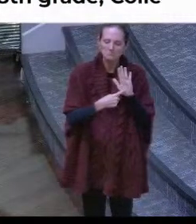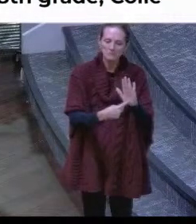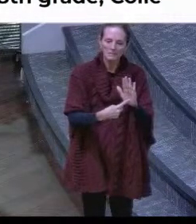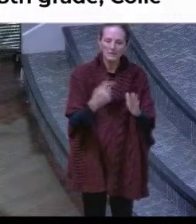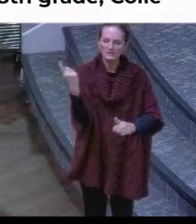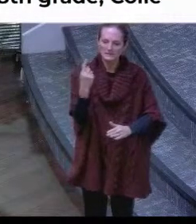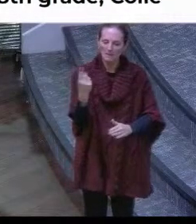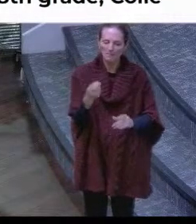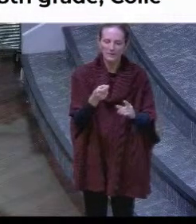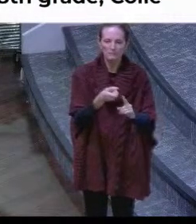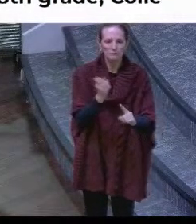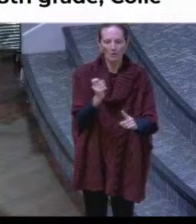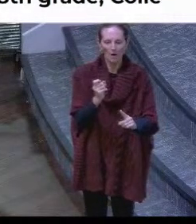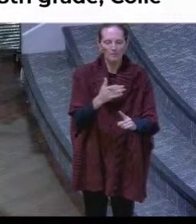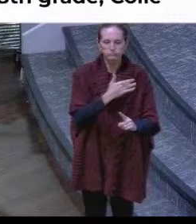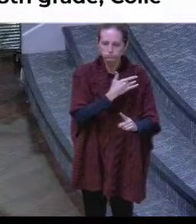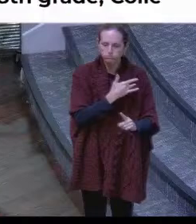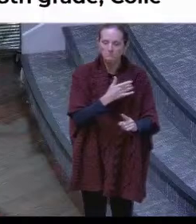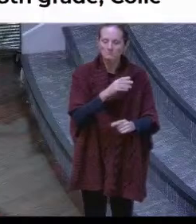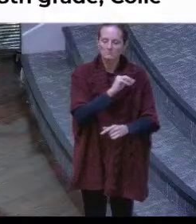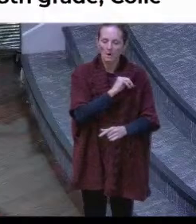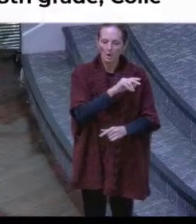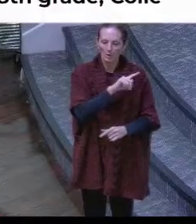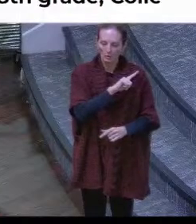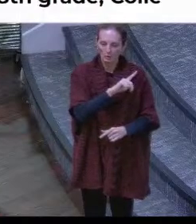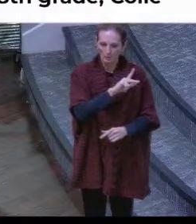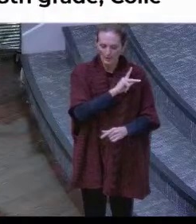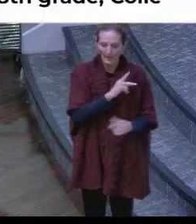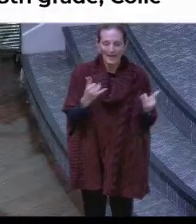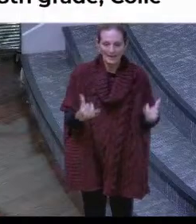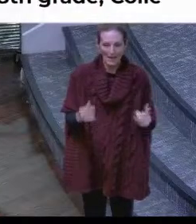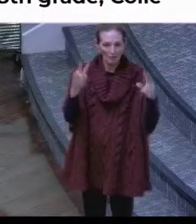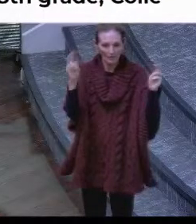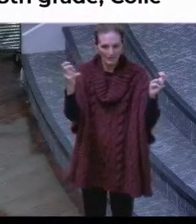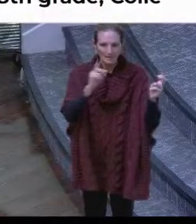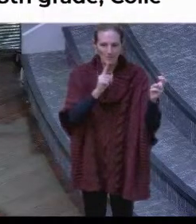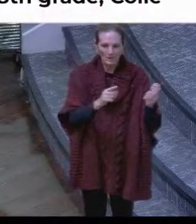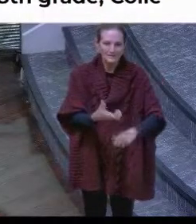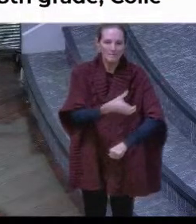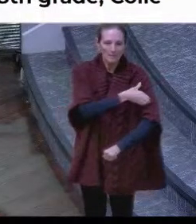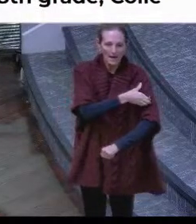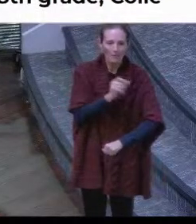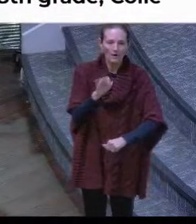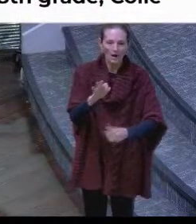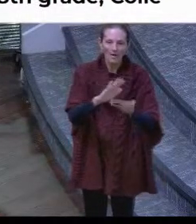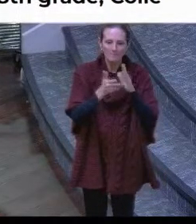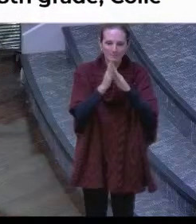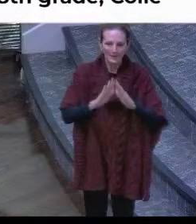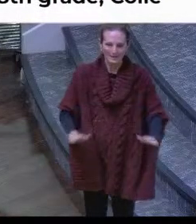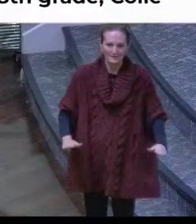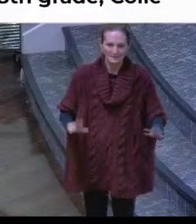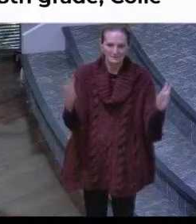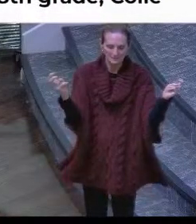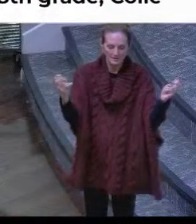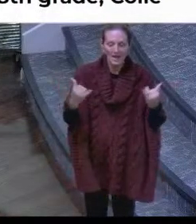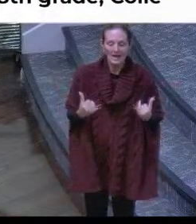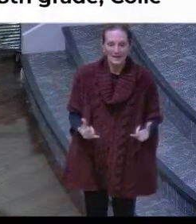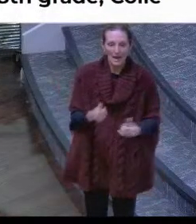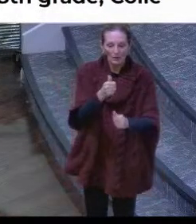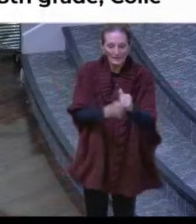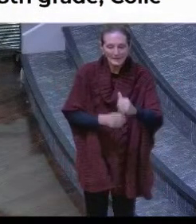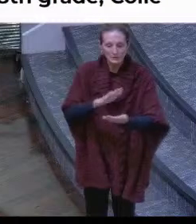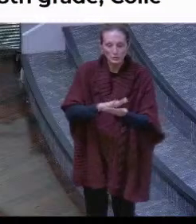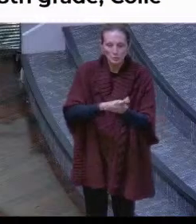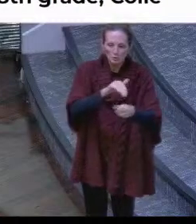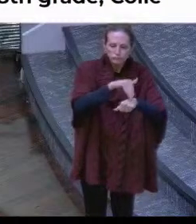common theme. This year's theme was the power of peace. Students at each school made entries, and schools submitted